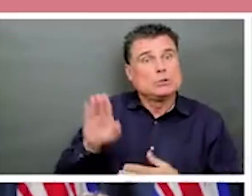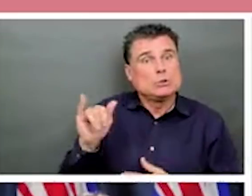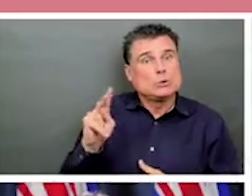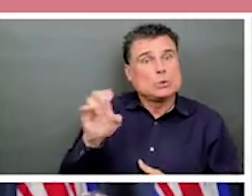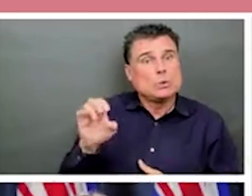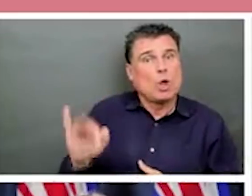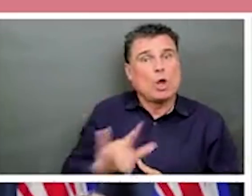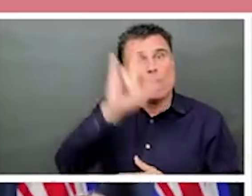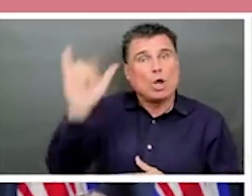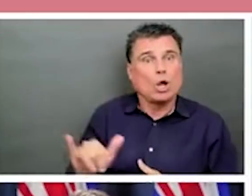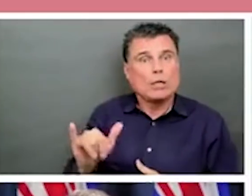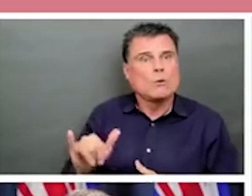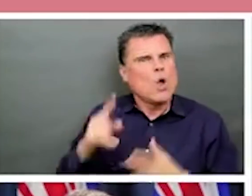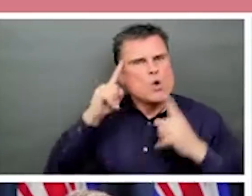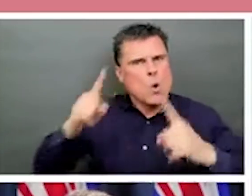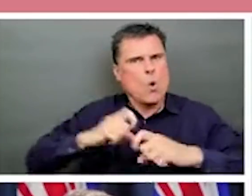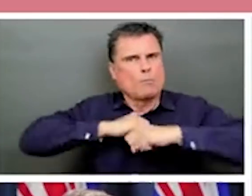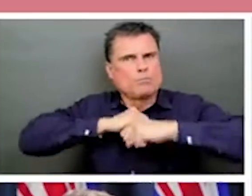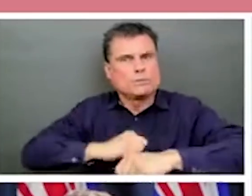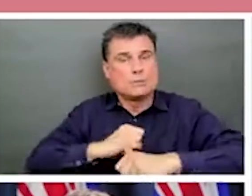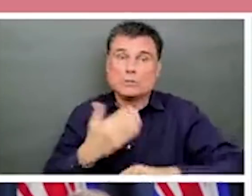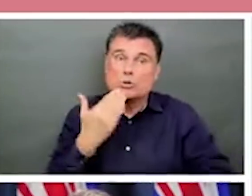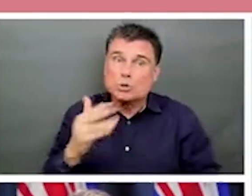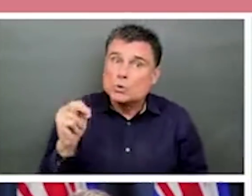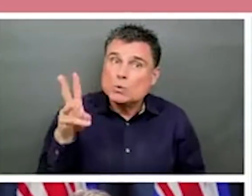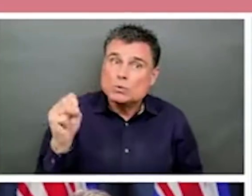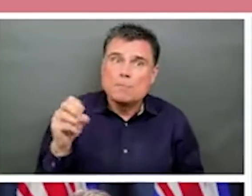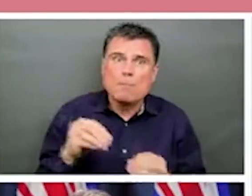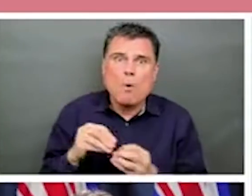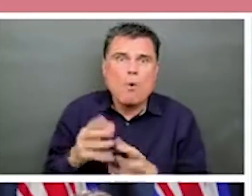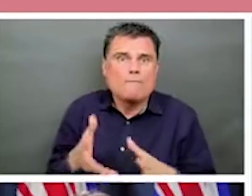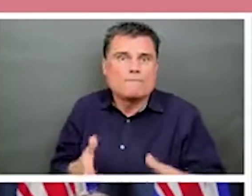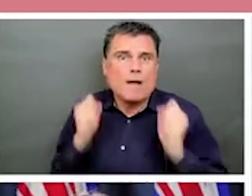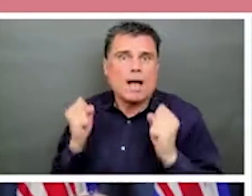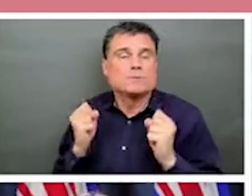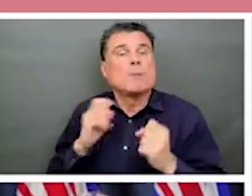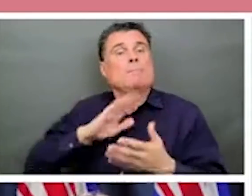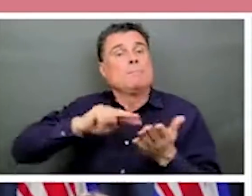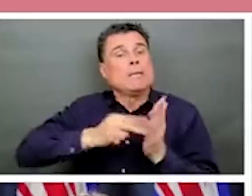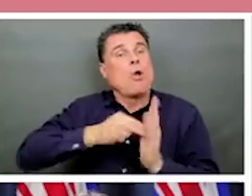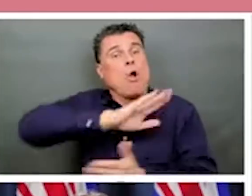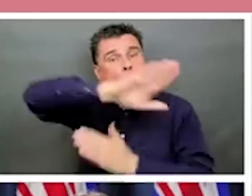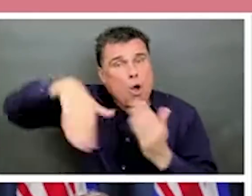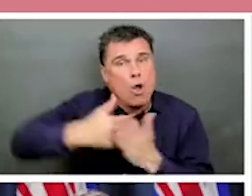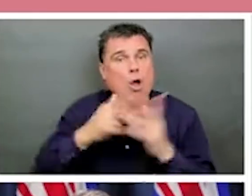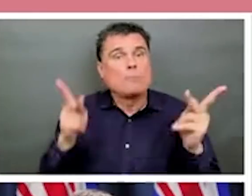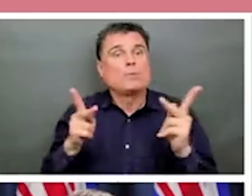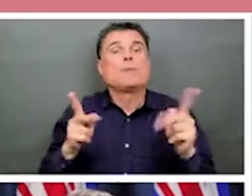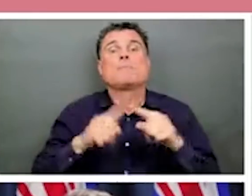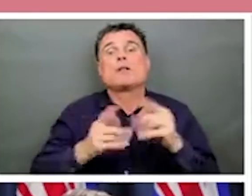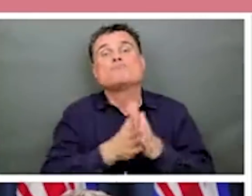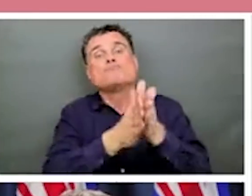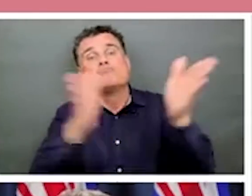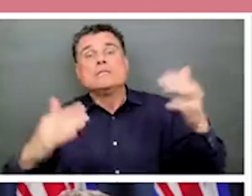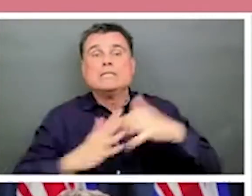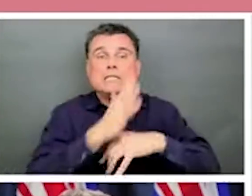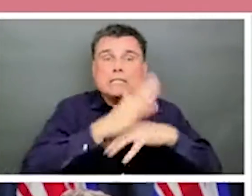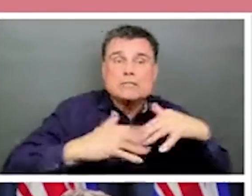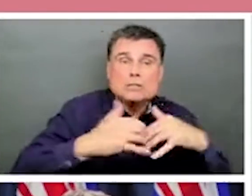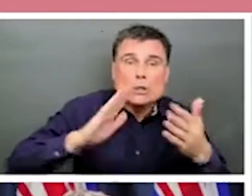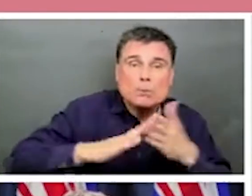very good news for both the general population, Indigenous peoples, and, as you've heard from Dr. Henry, our workers.